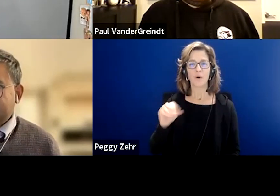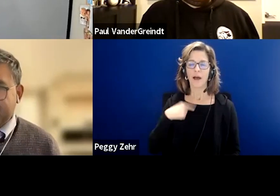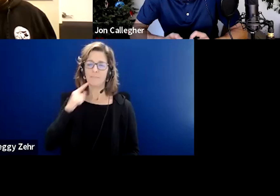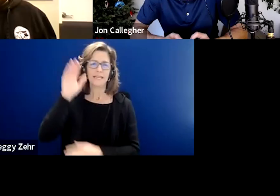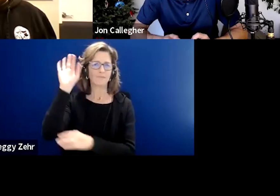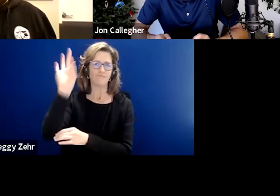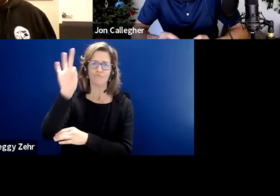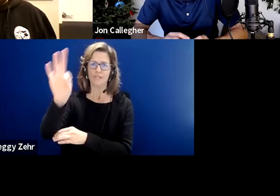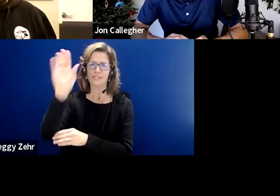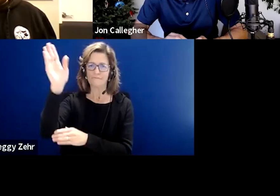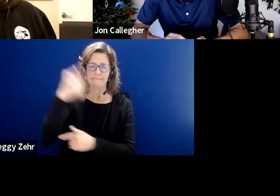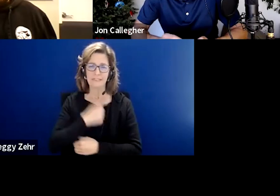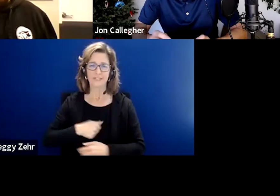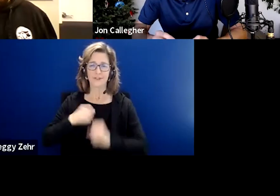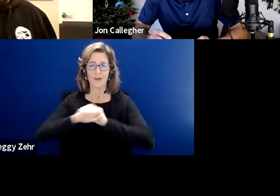Ben,